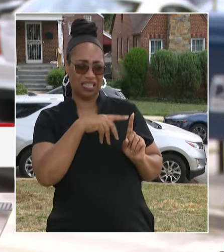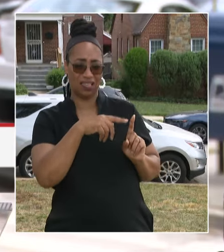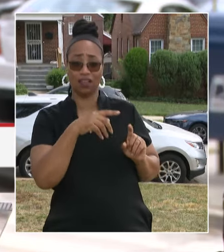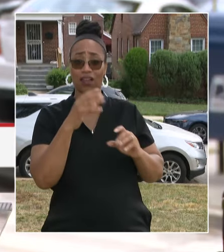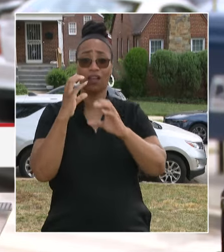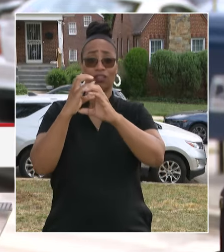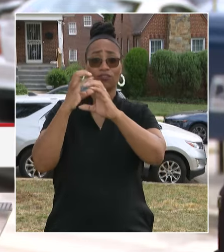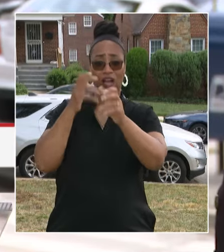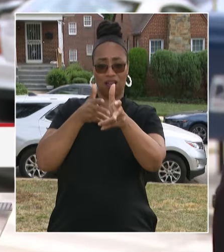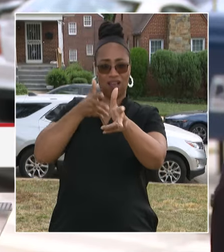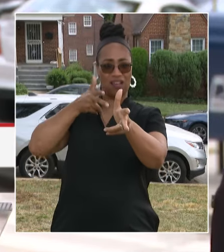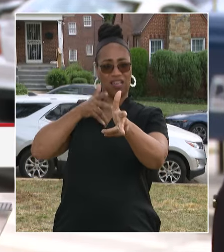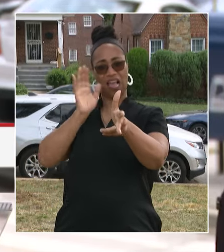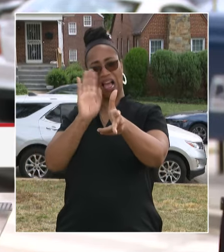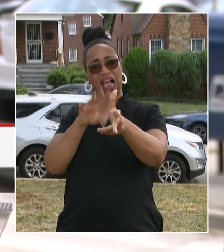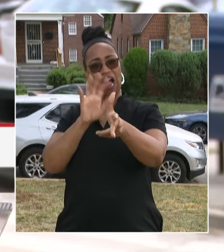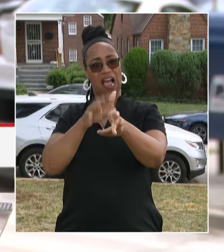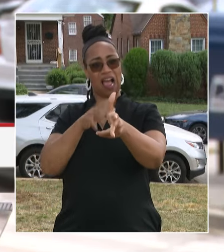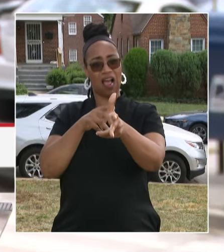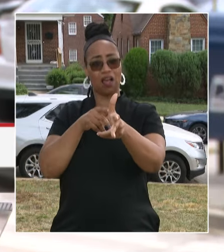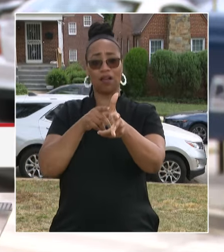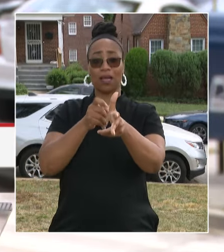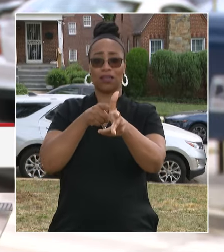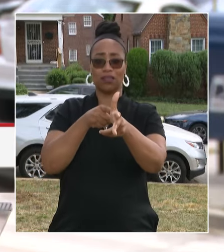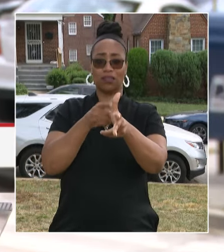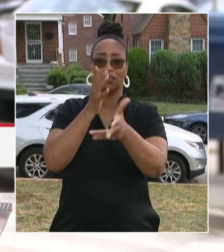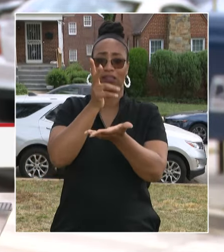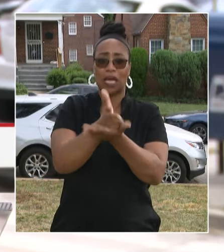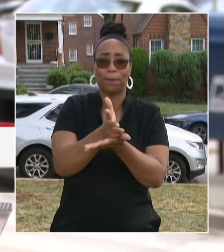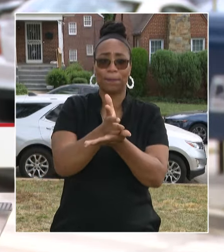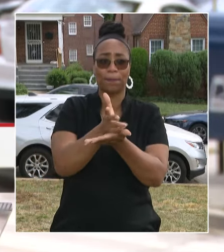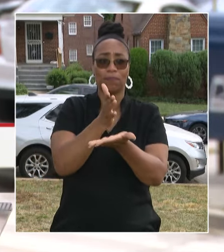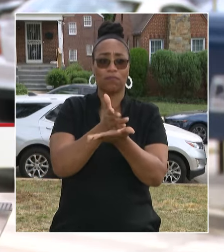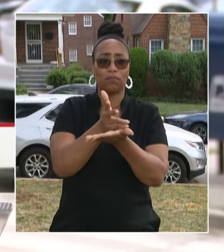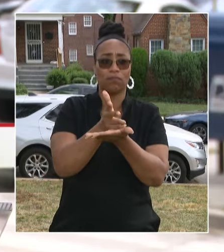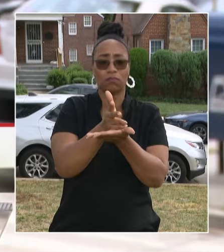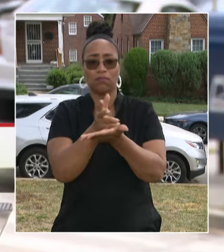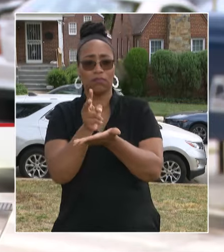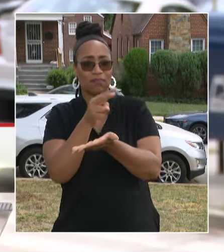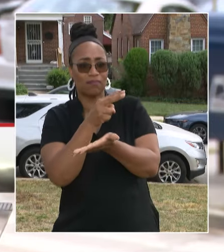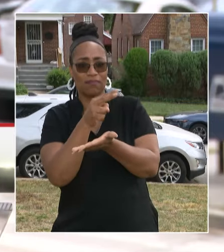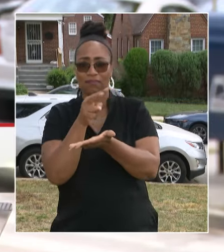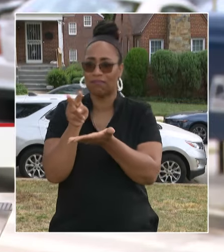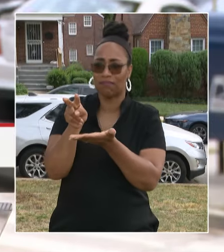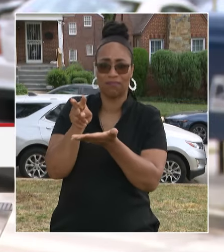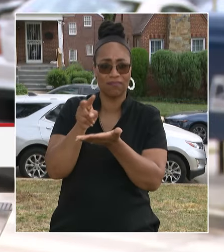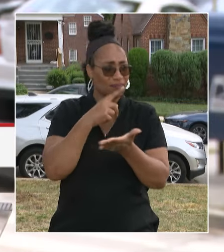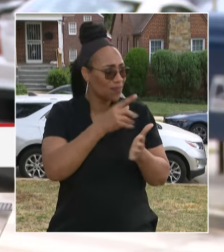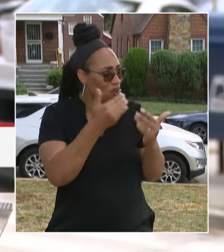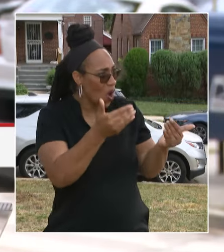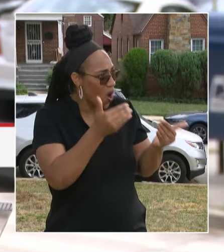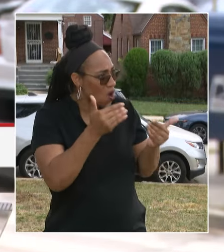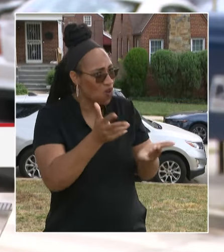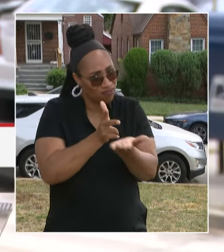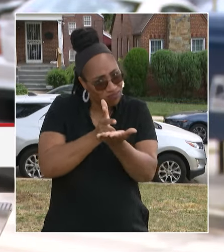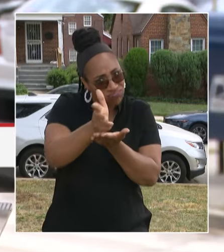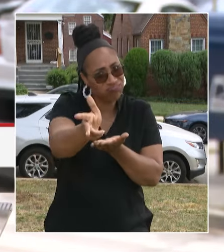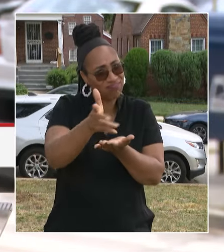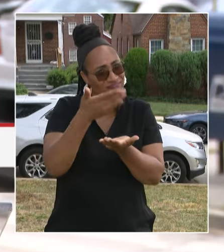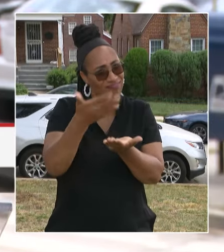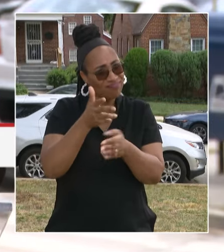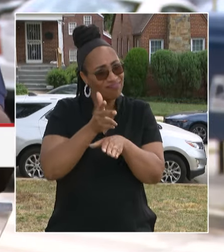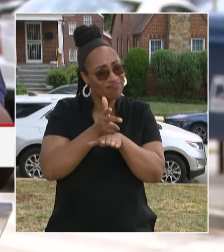brake. And so he turns and looks, and I said, yeah, hit the gas, hit the gas, hit the gas. He